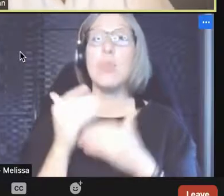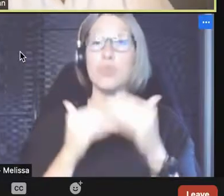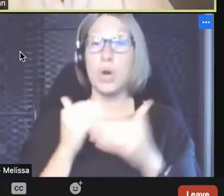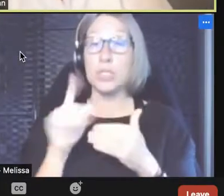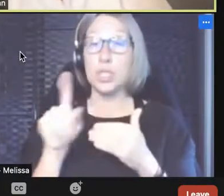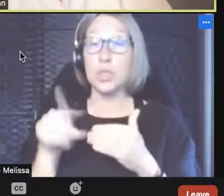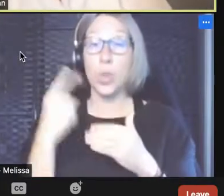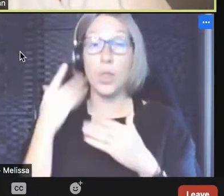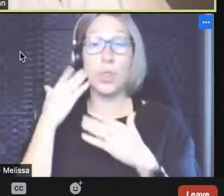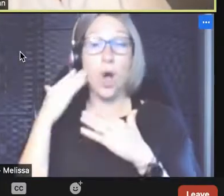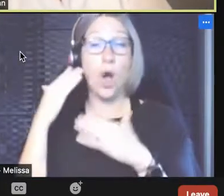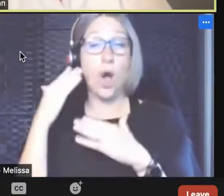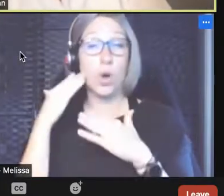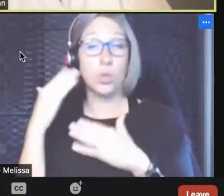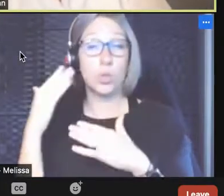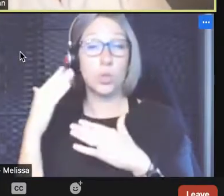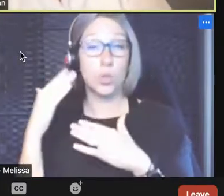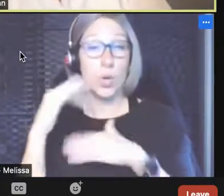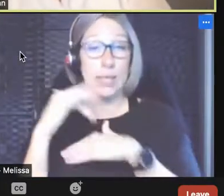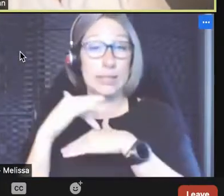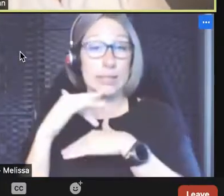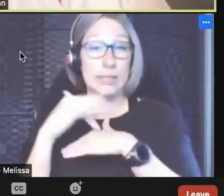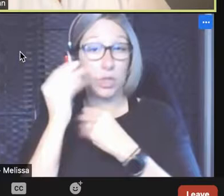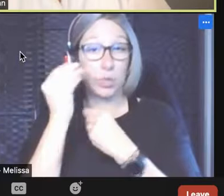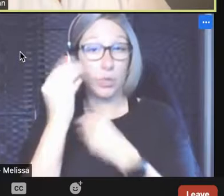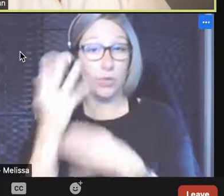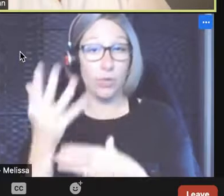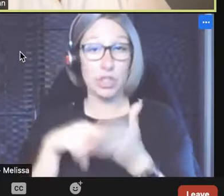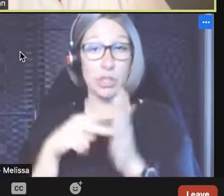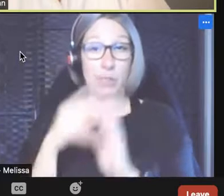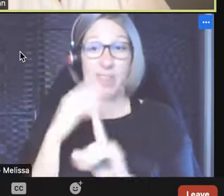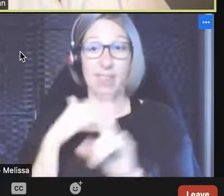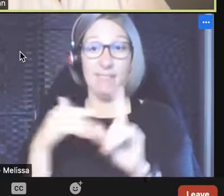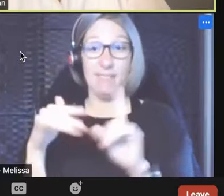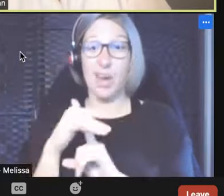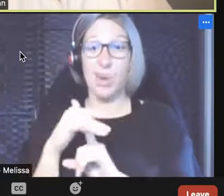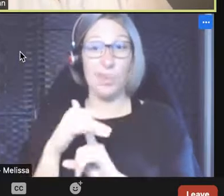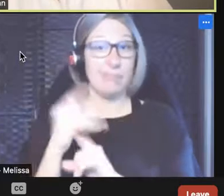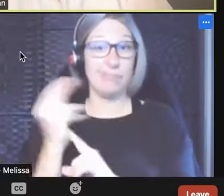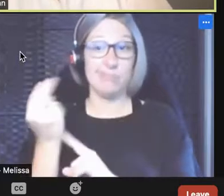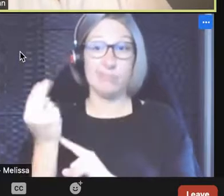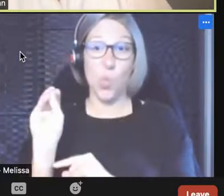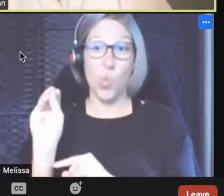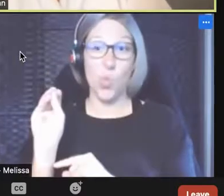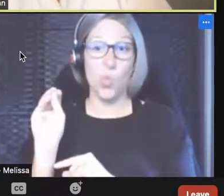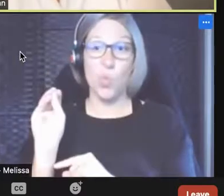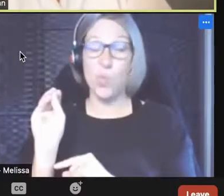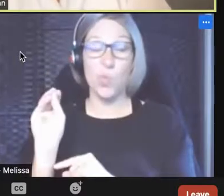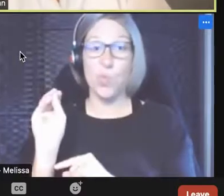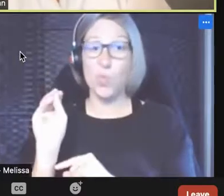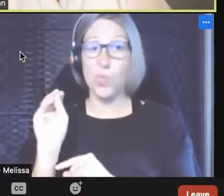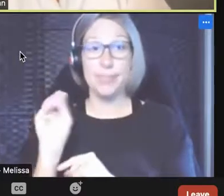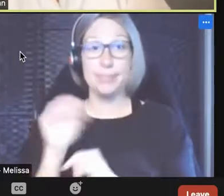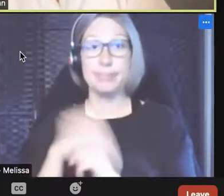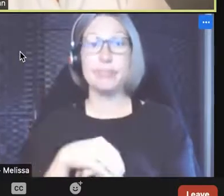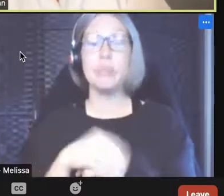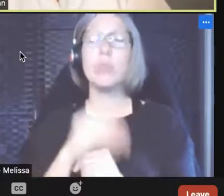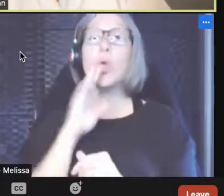and tactile information in the classroom. So the environment's a no, right? He will need pre-teaching